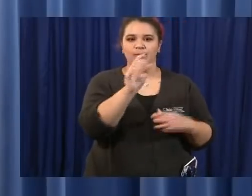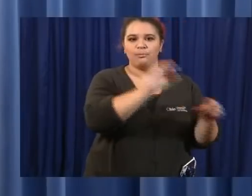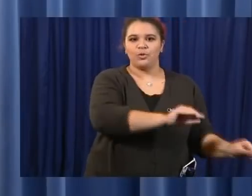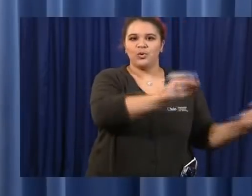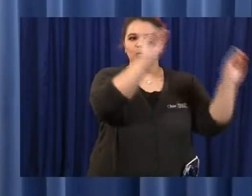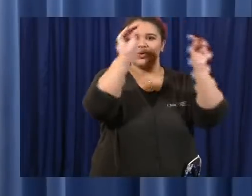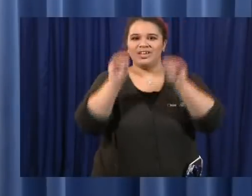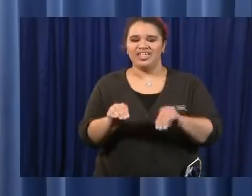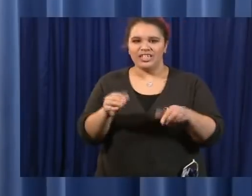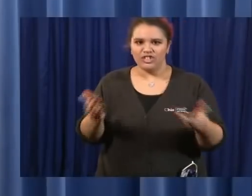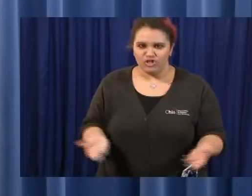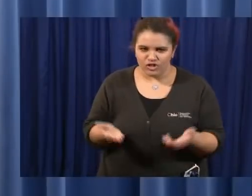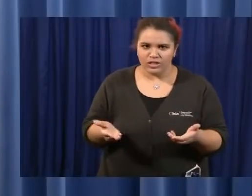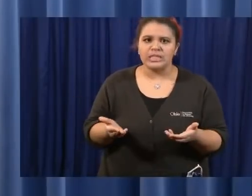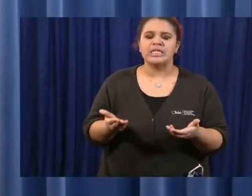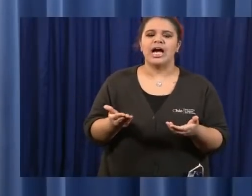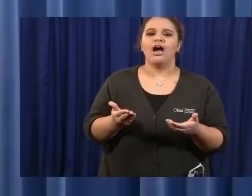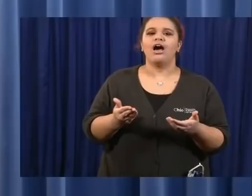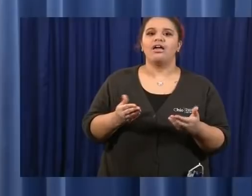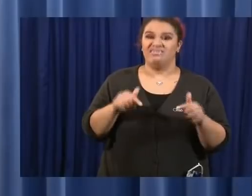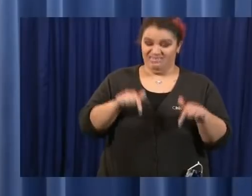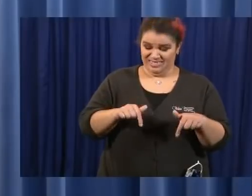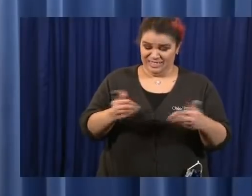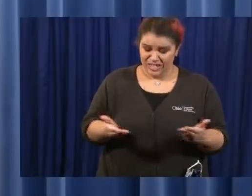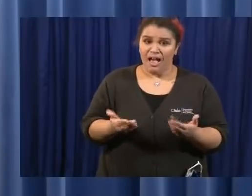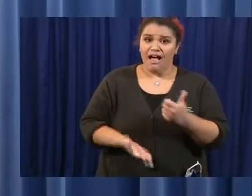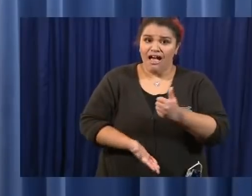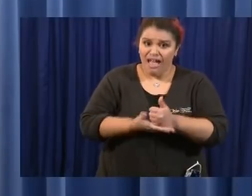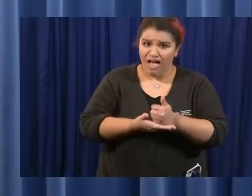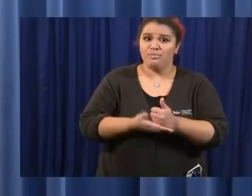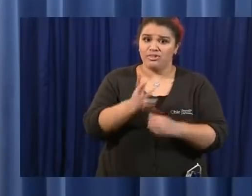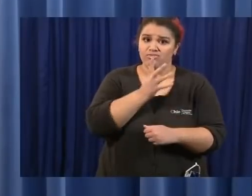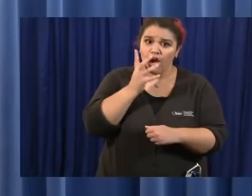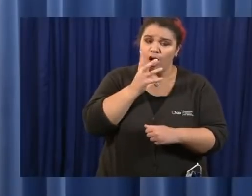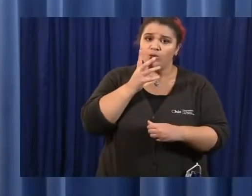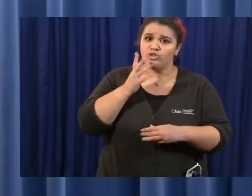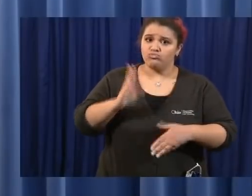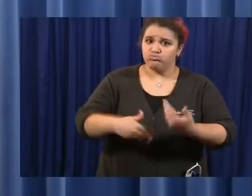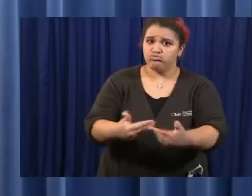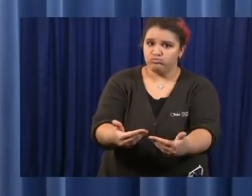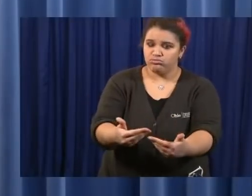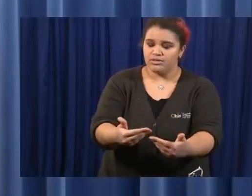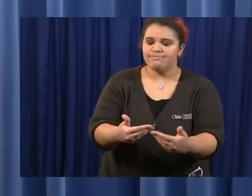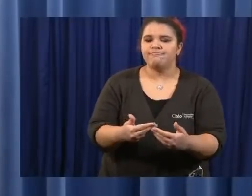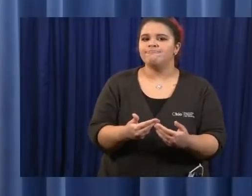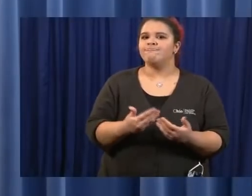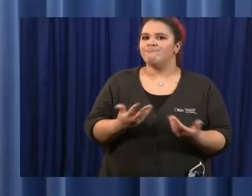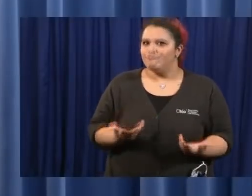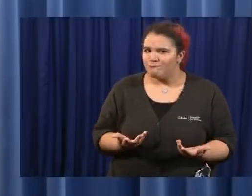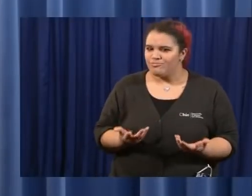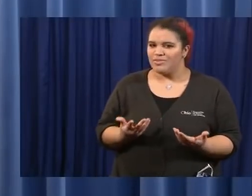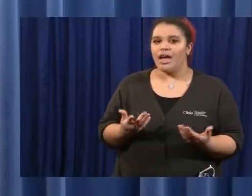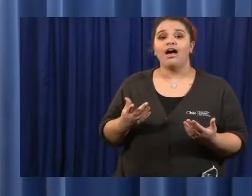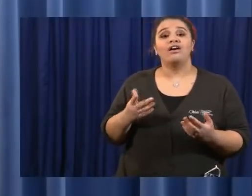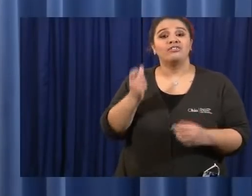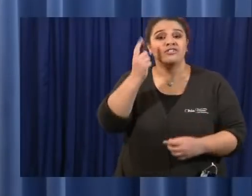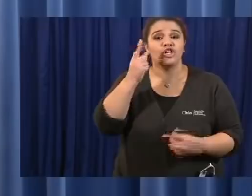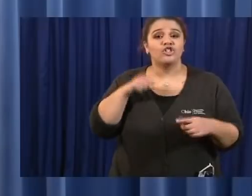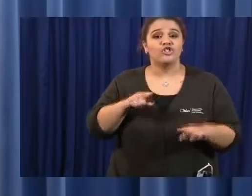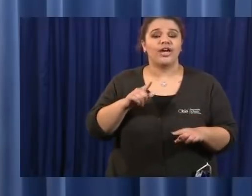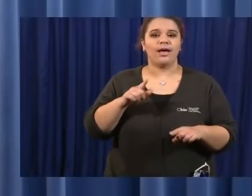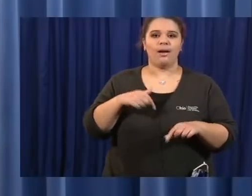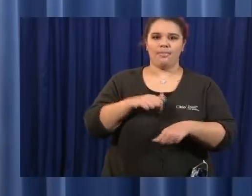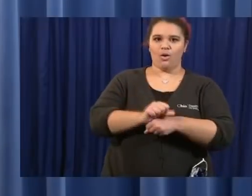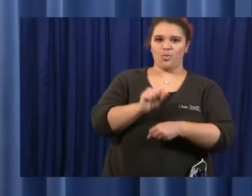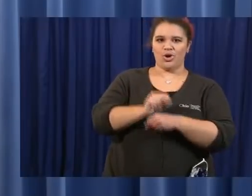ag employers will have the necessary workforce for this season? During my time at ODJFS, I advocated for an incentive for workers to come